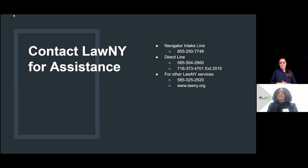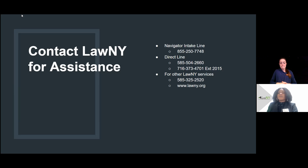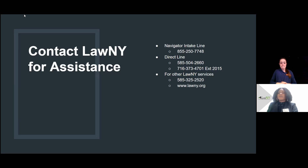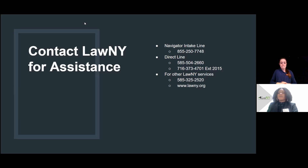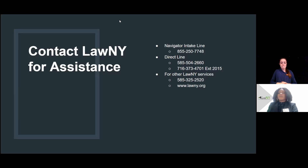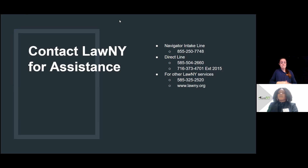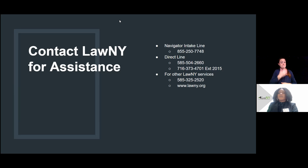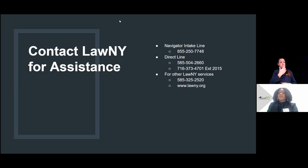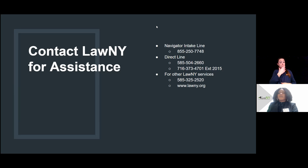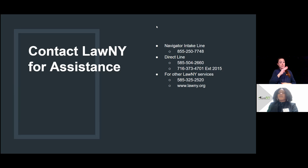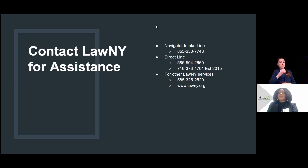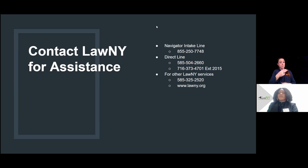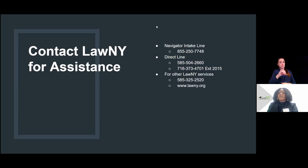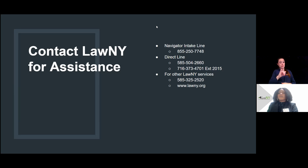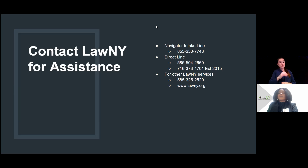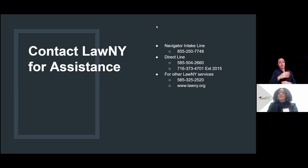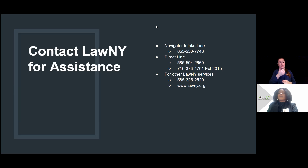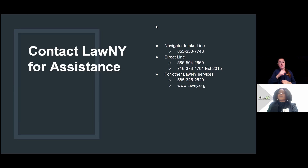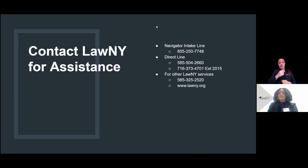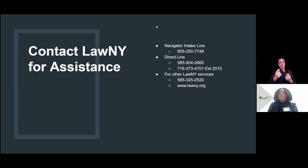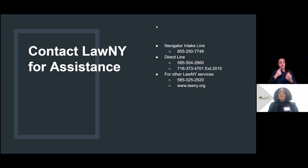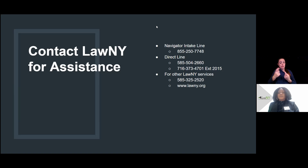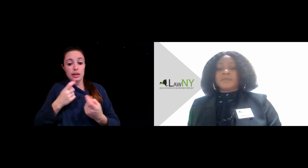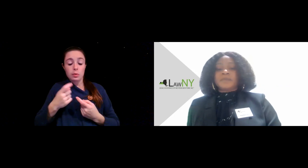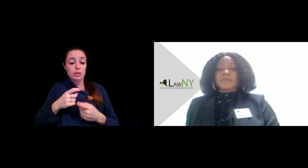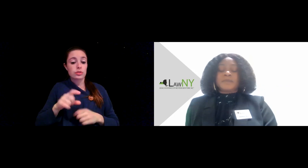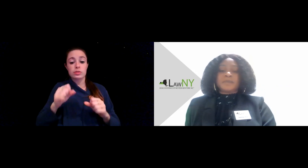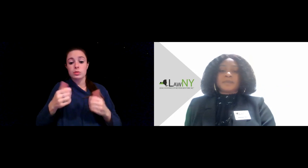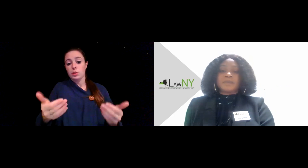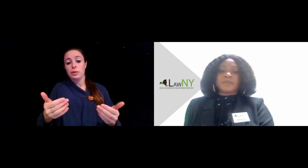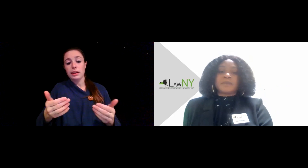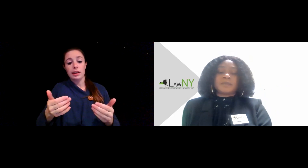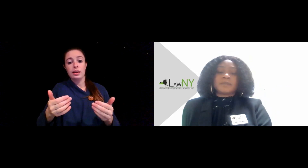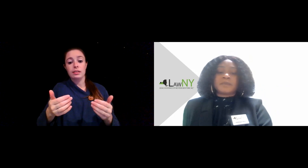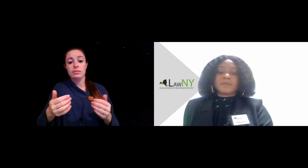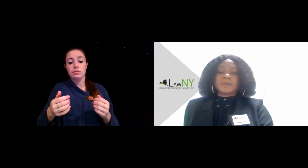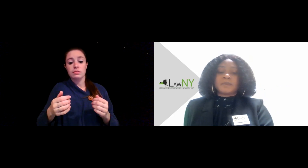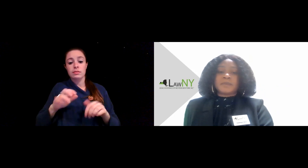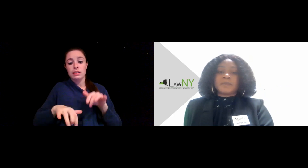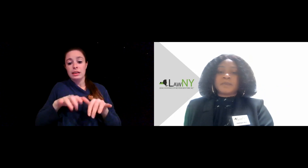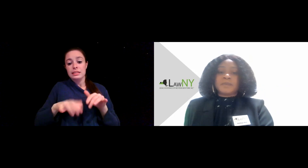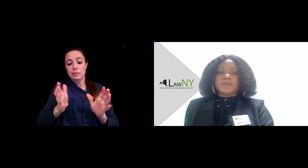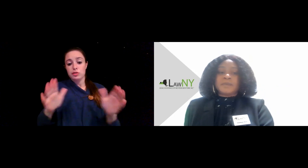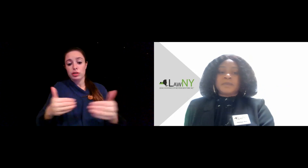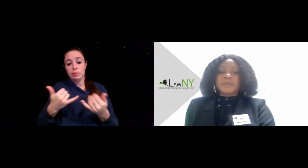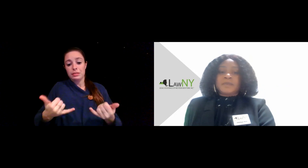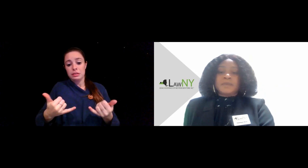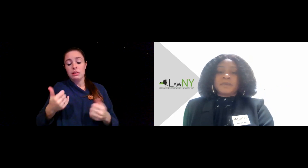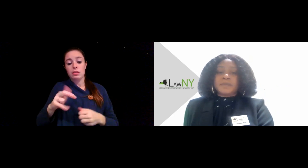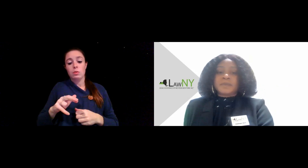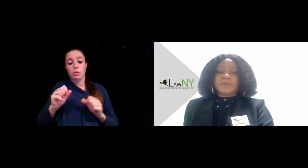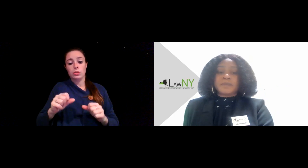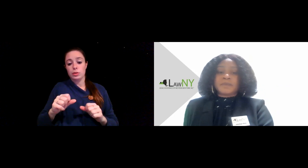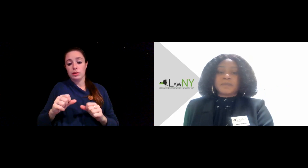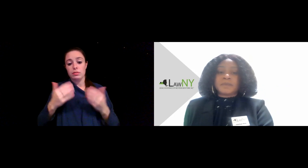Thank you, Bishi. If anyone has any questions, they can put the question in the chat box, or you can unmute